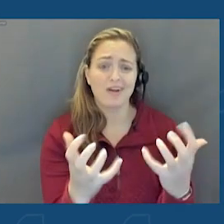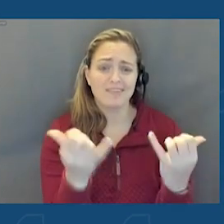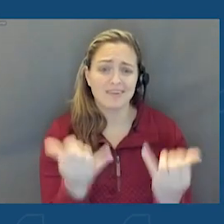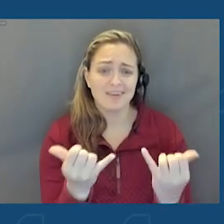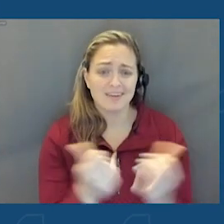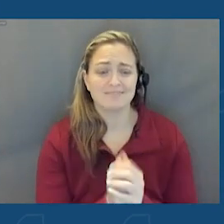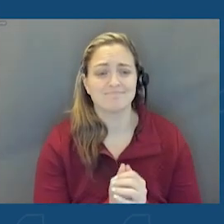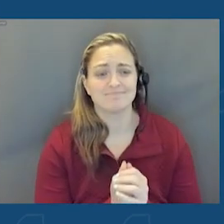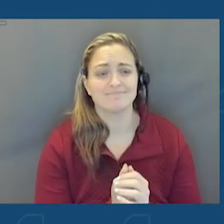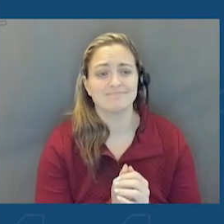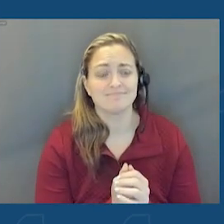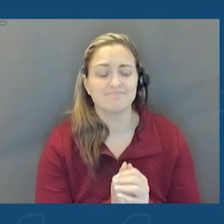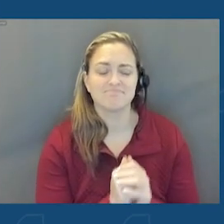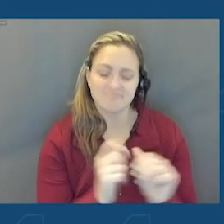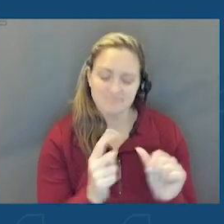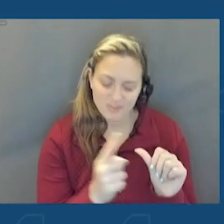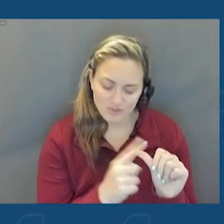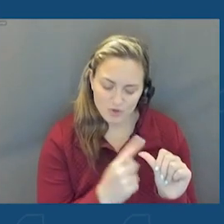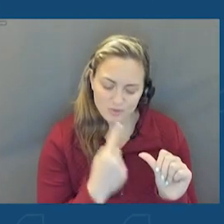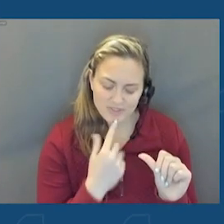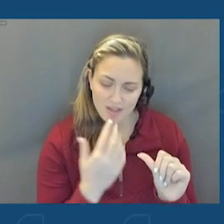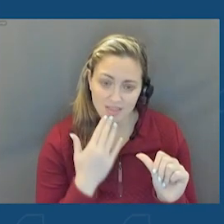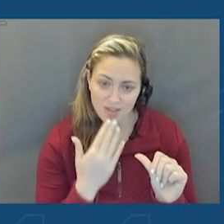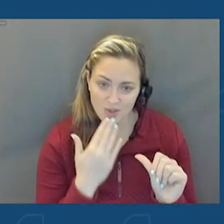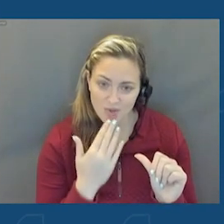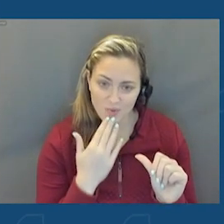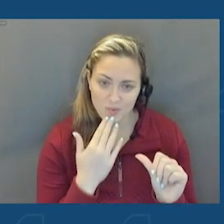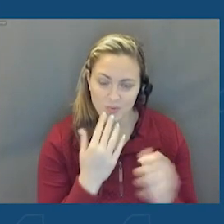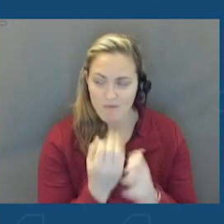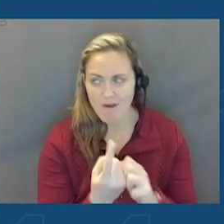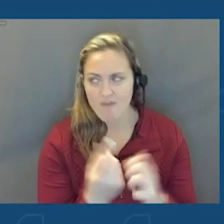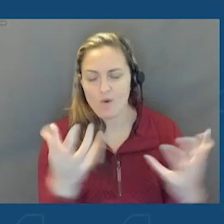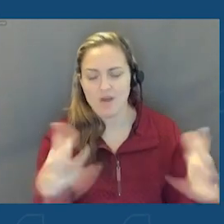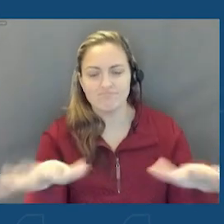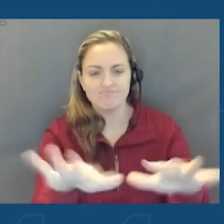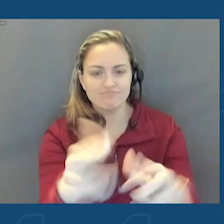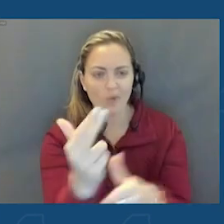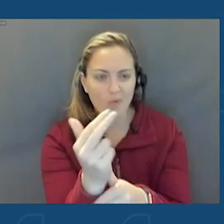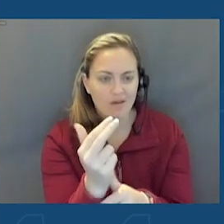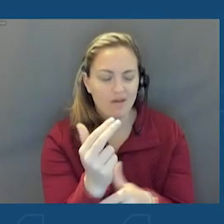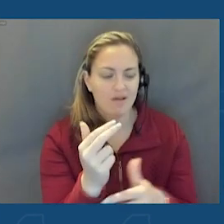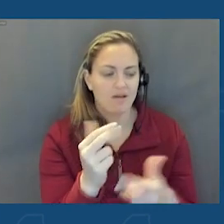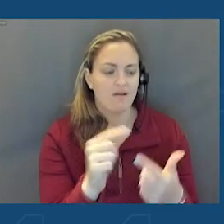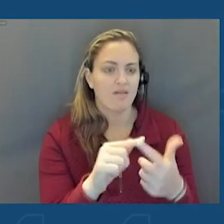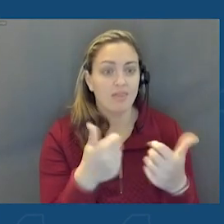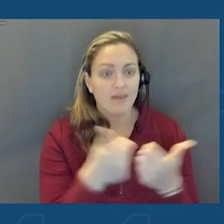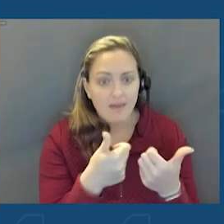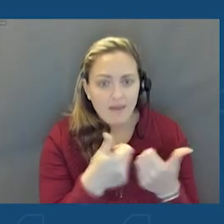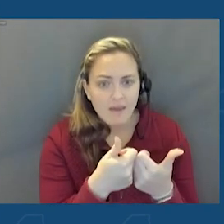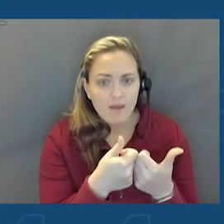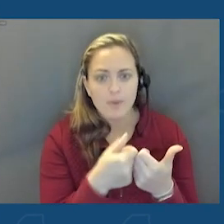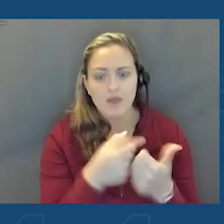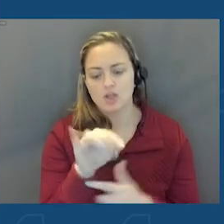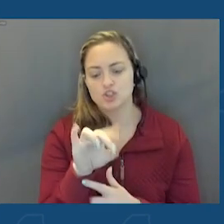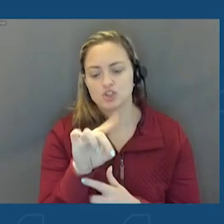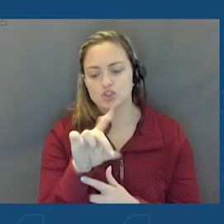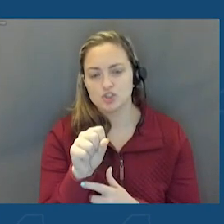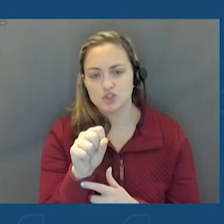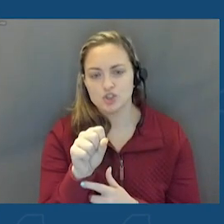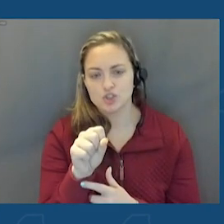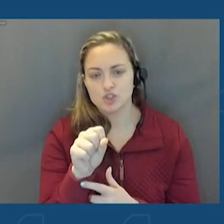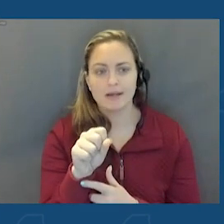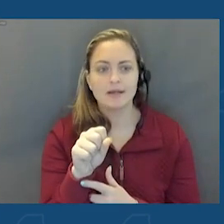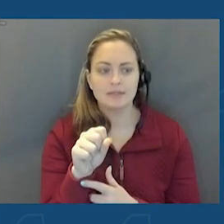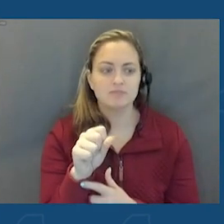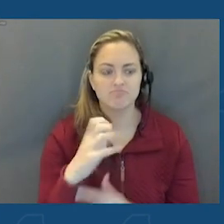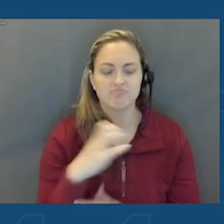And first, I want to thank everyone here from the Hotel and Gaming Trades Council for hosting us today.